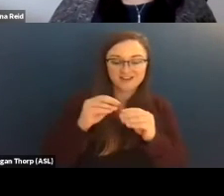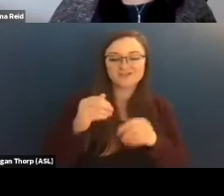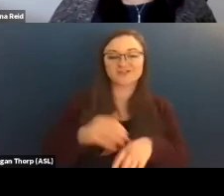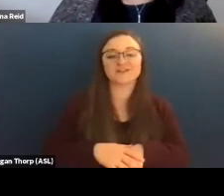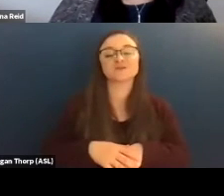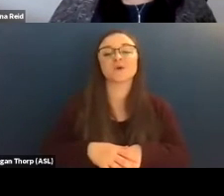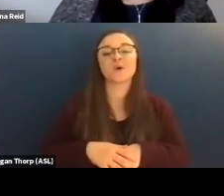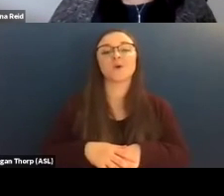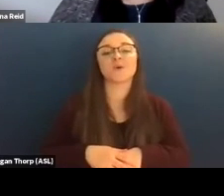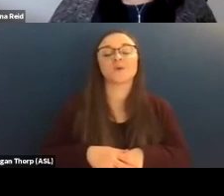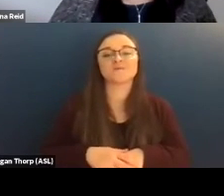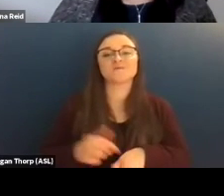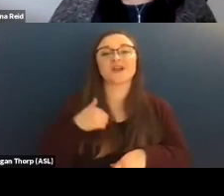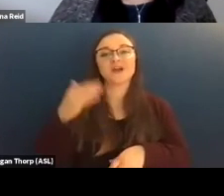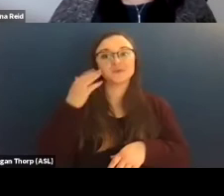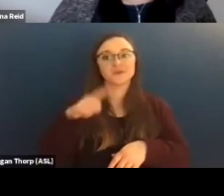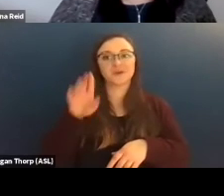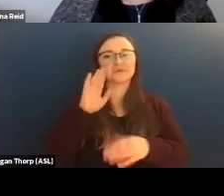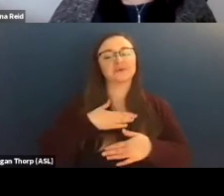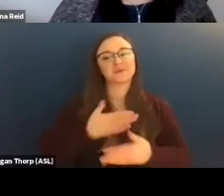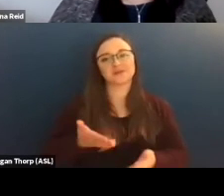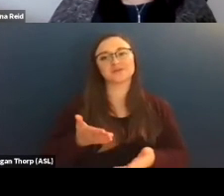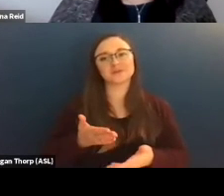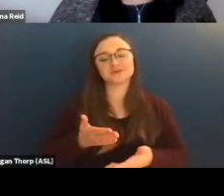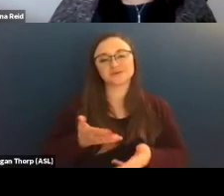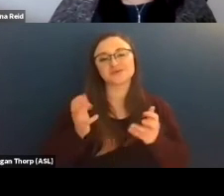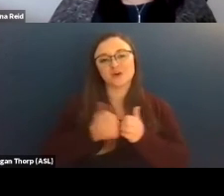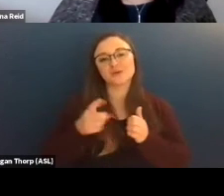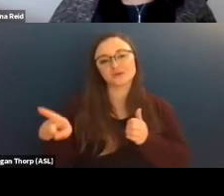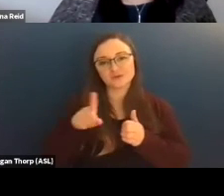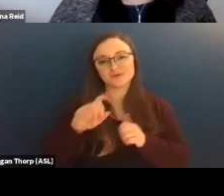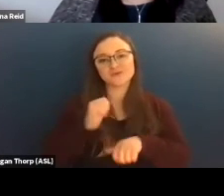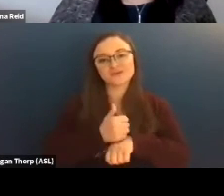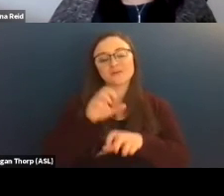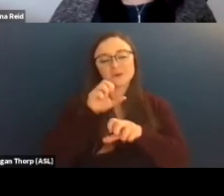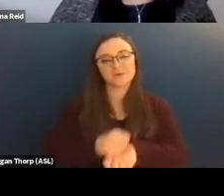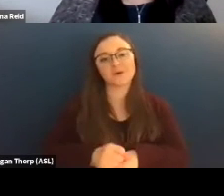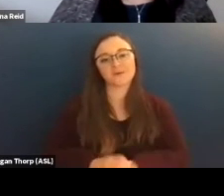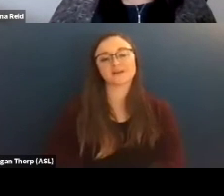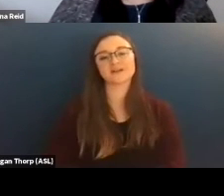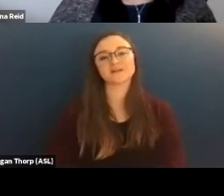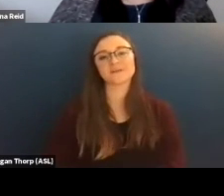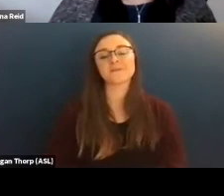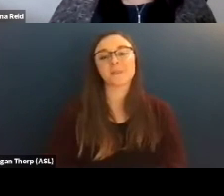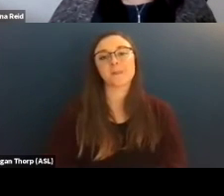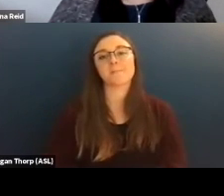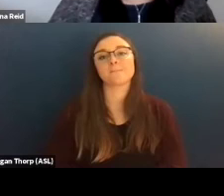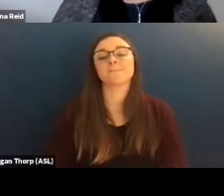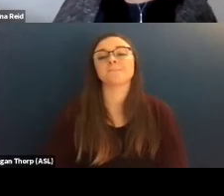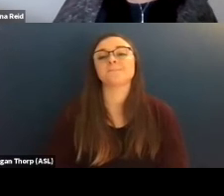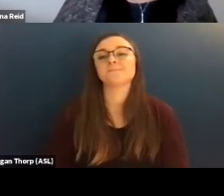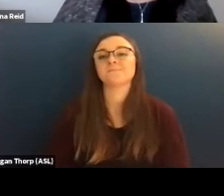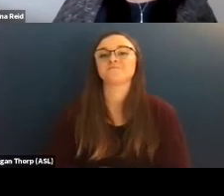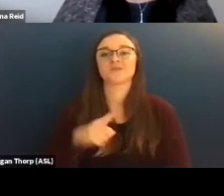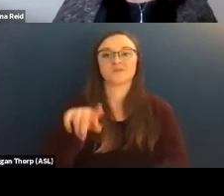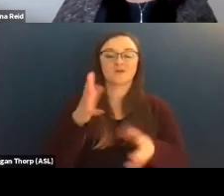I know that they would be more than willing to talk with you, to set up an appointment, and to work you through those financial aid